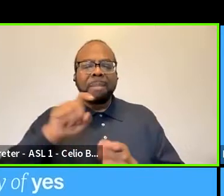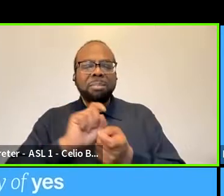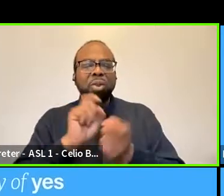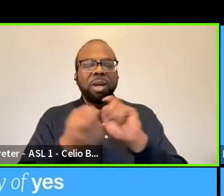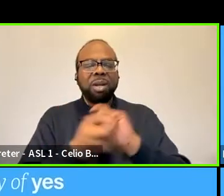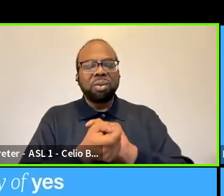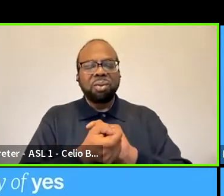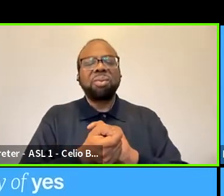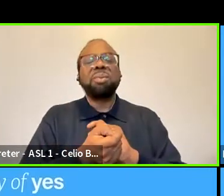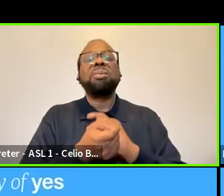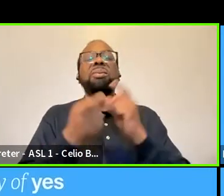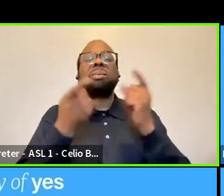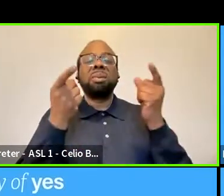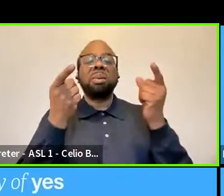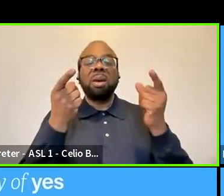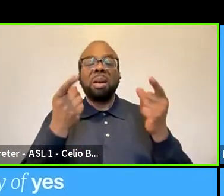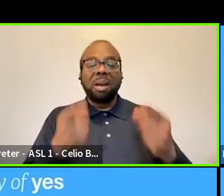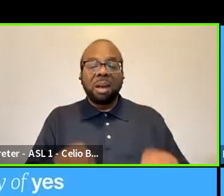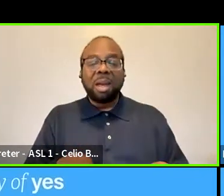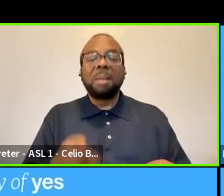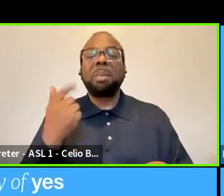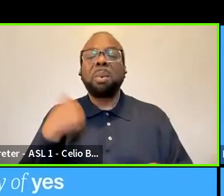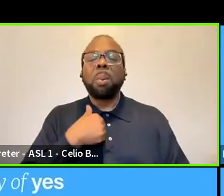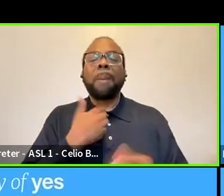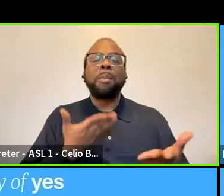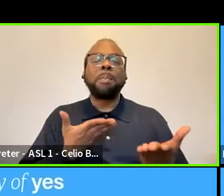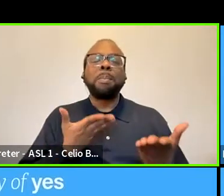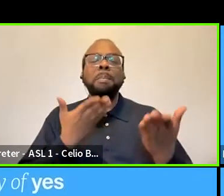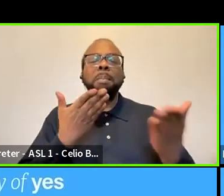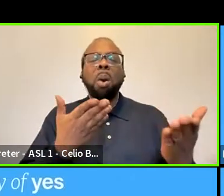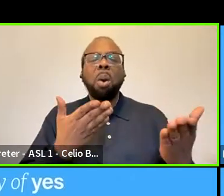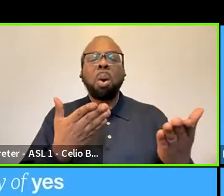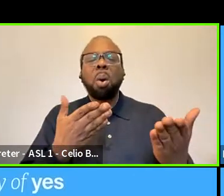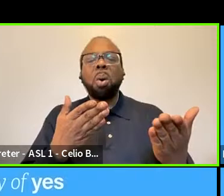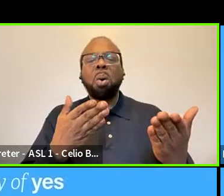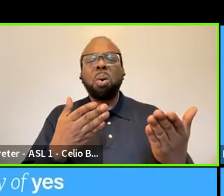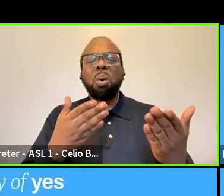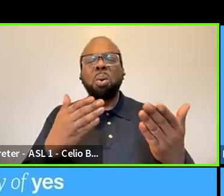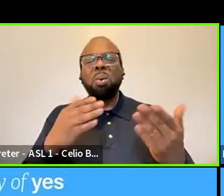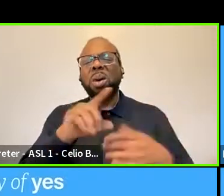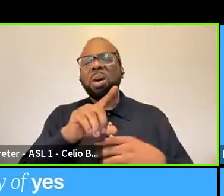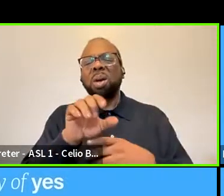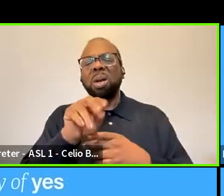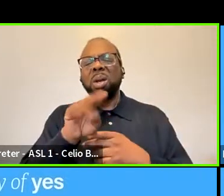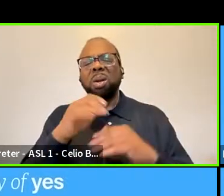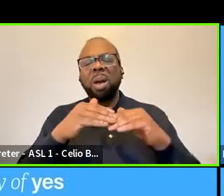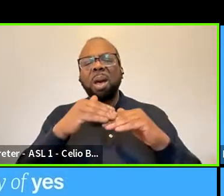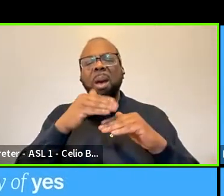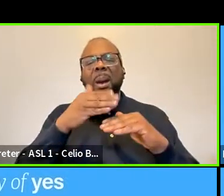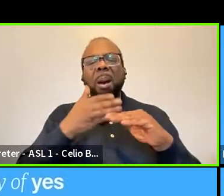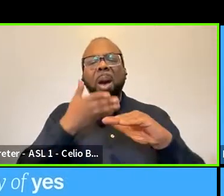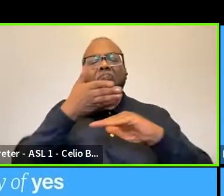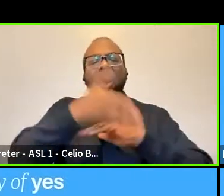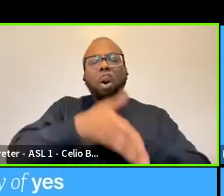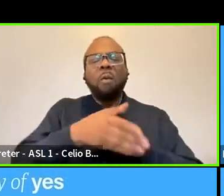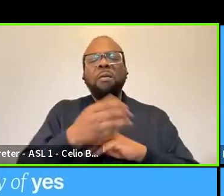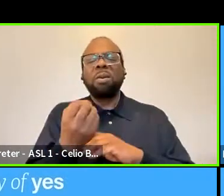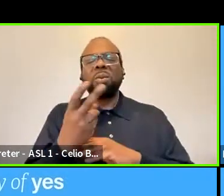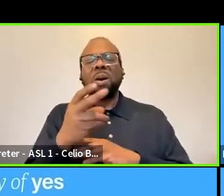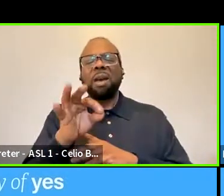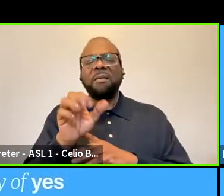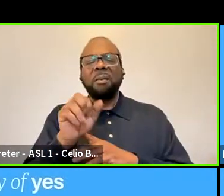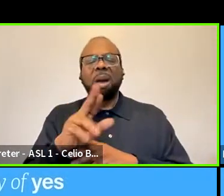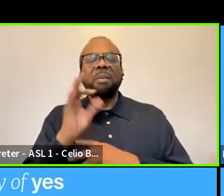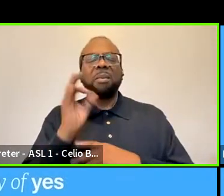when we propose zoning above 12 FAR, that would be part of some future zoning map